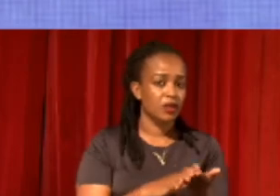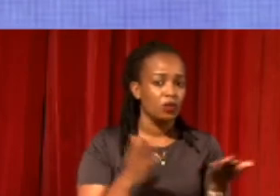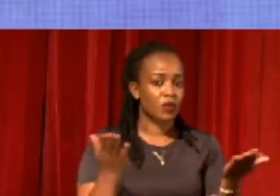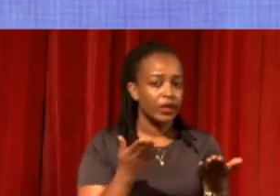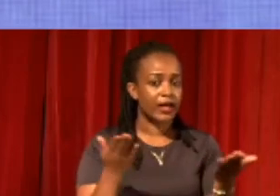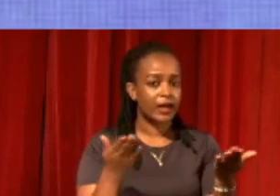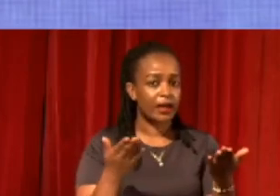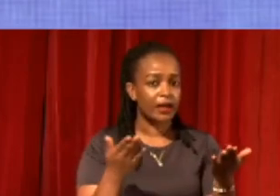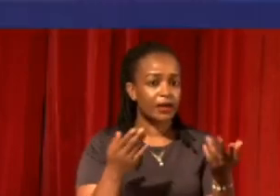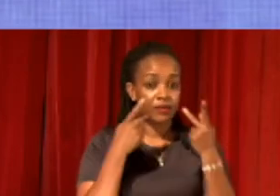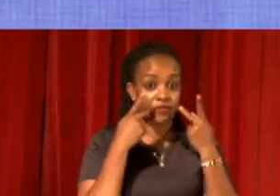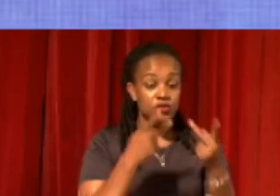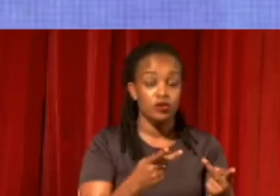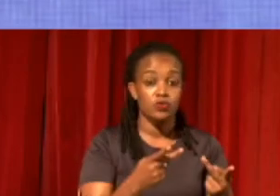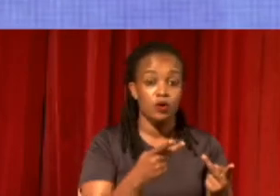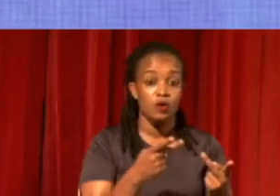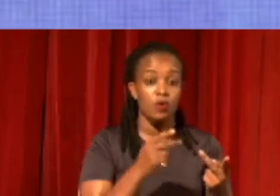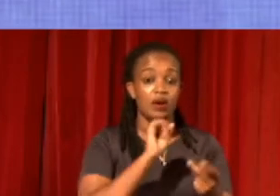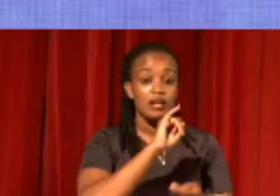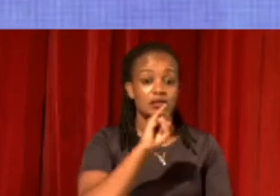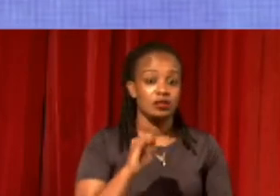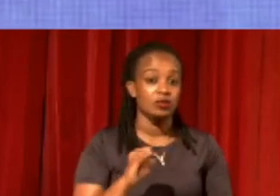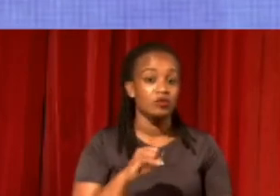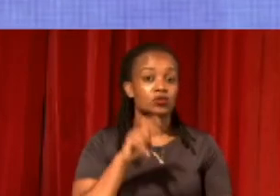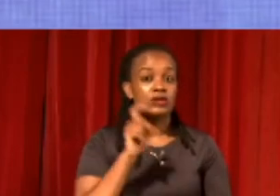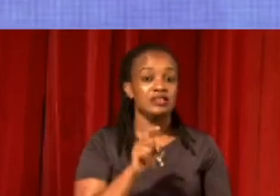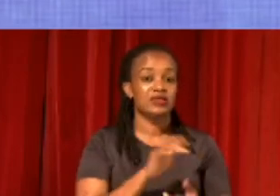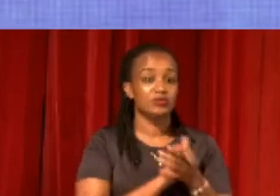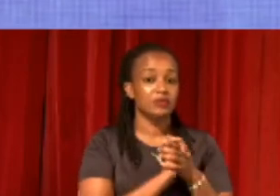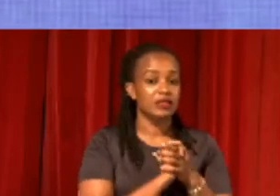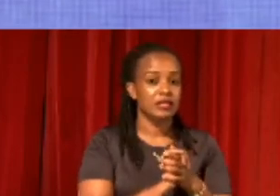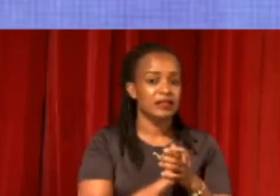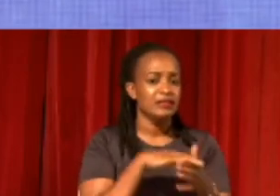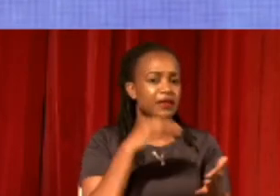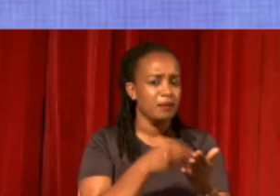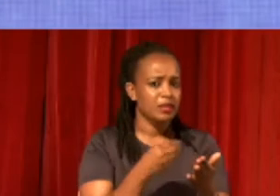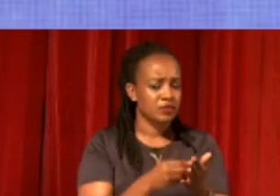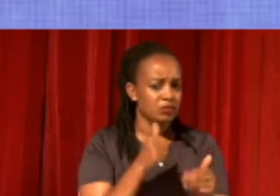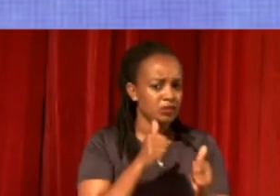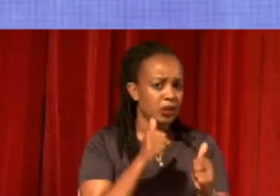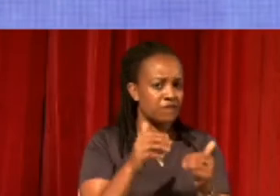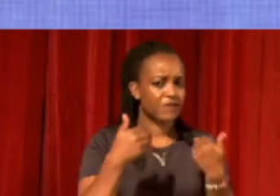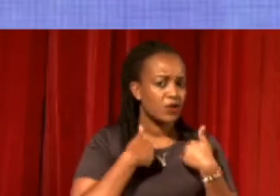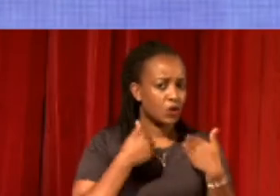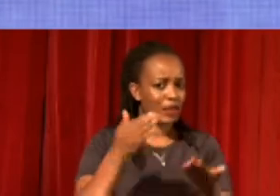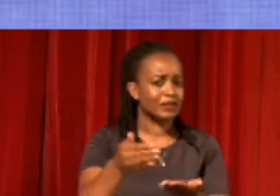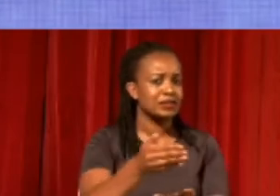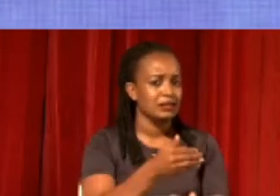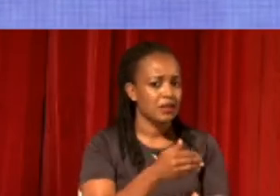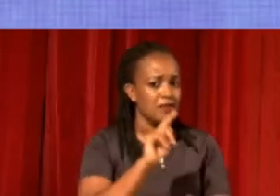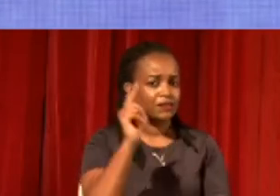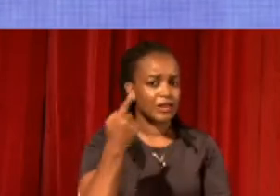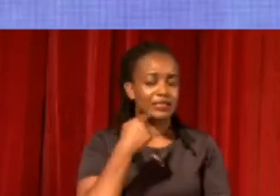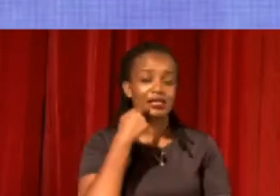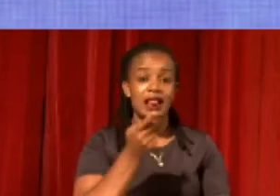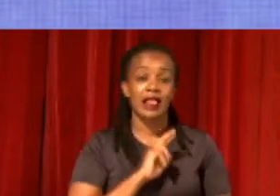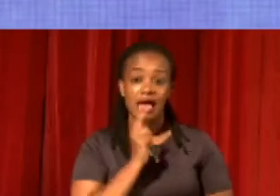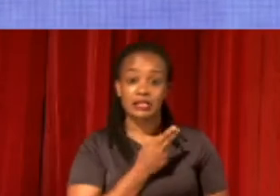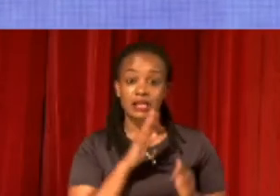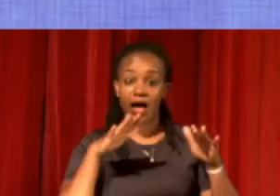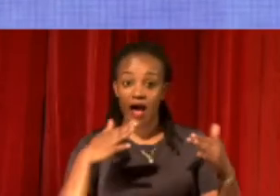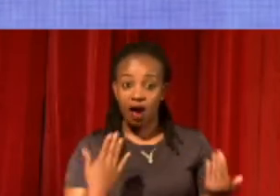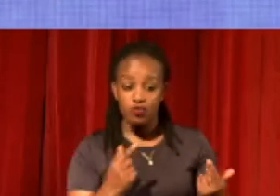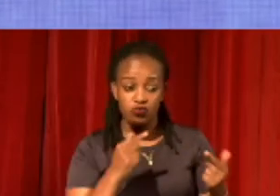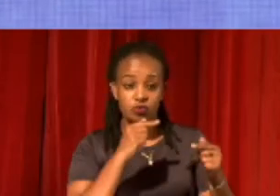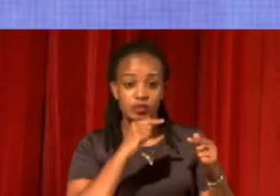artists. Atutaki kukushoniwa, na wewe tafute ile pesa mme collect, first of all, tuambia how are you going to distribute it? We've had problems